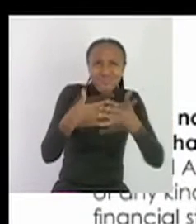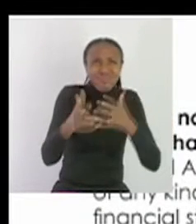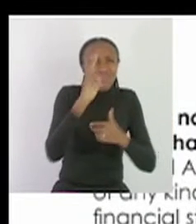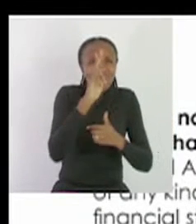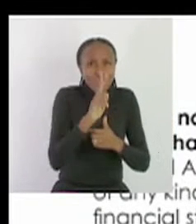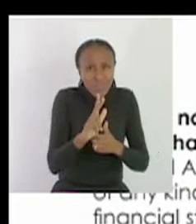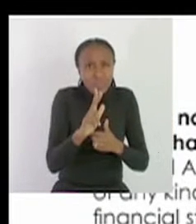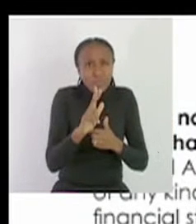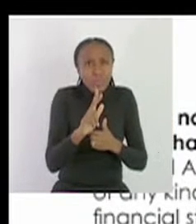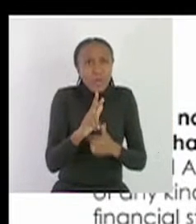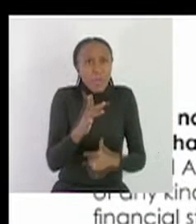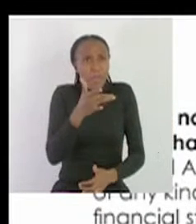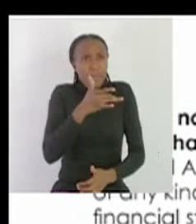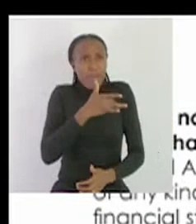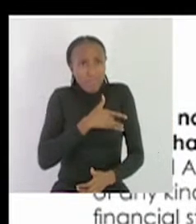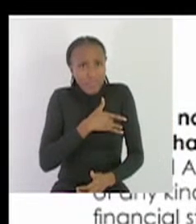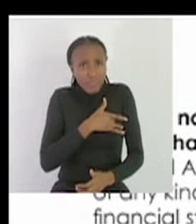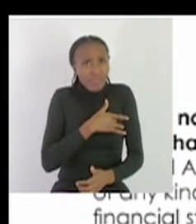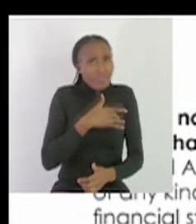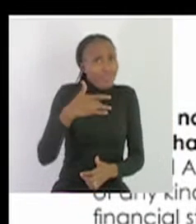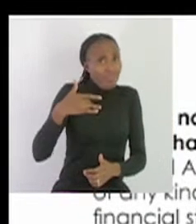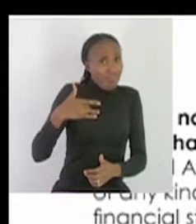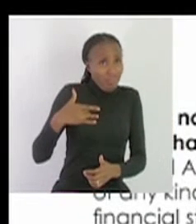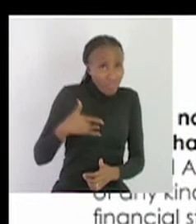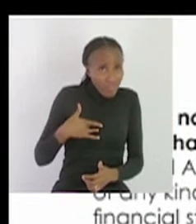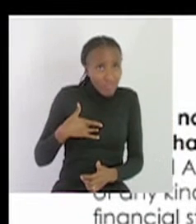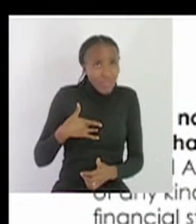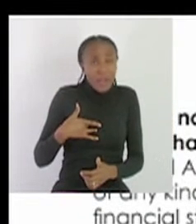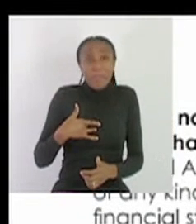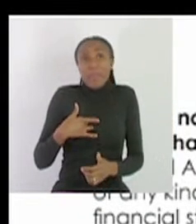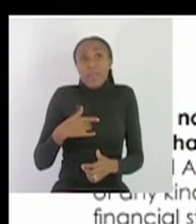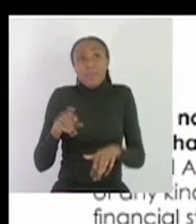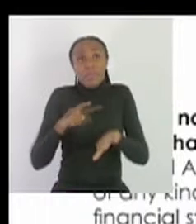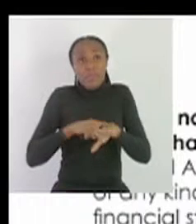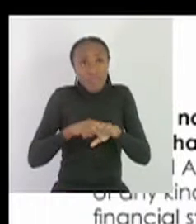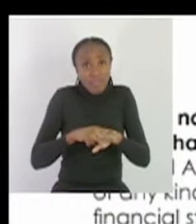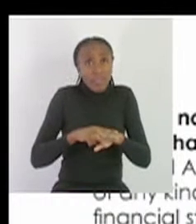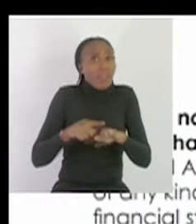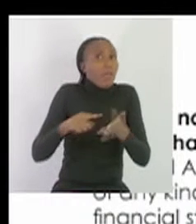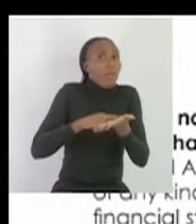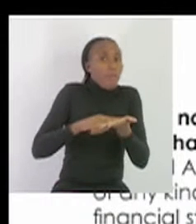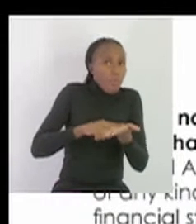kind, regardless of gender, sex, race,